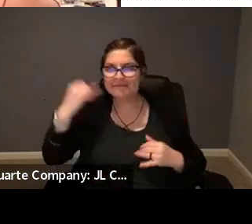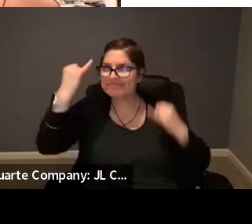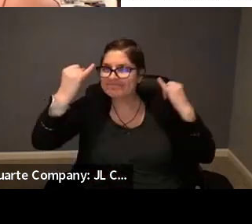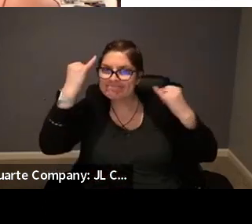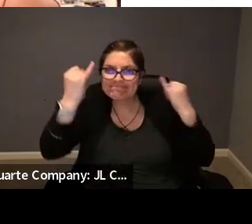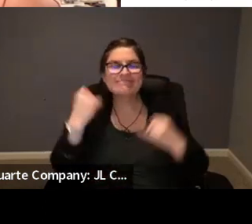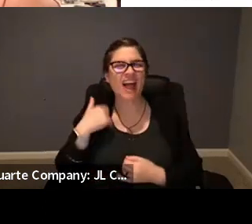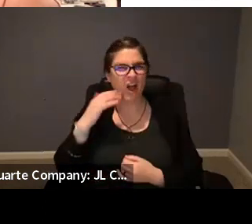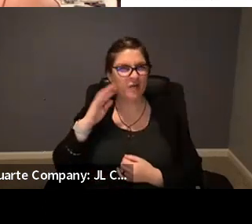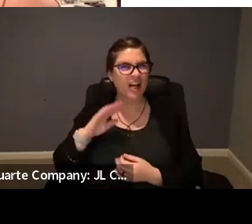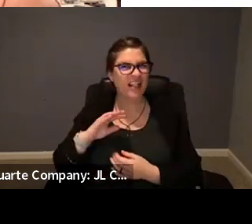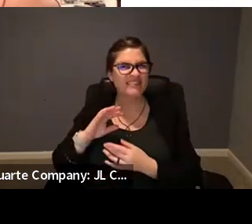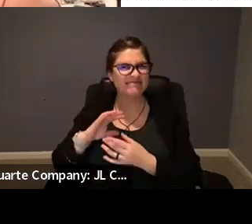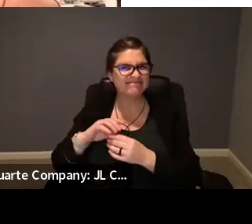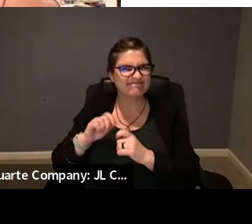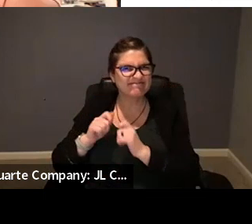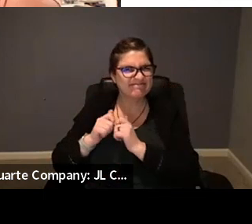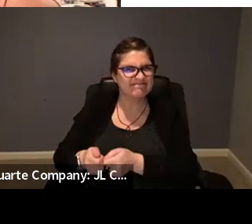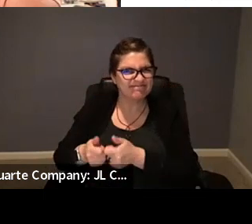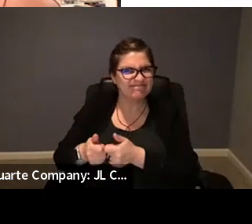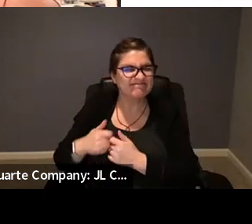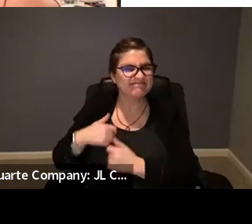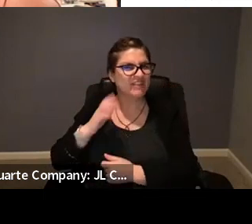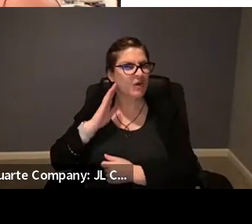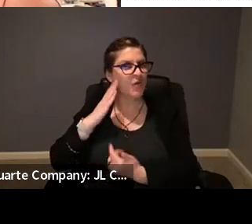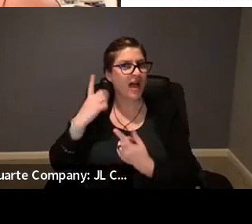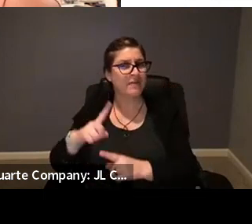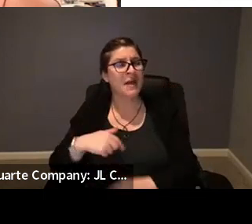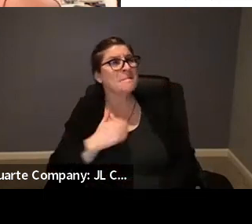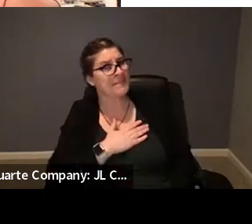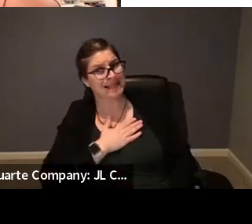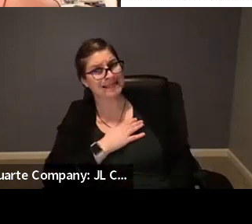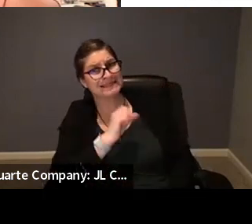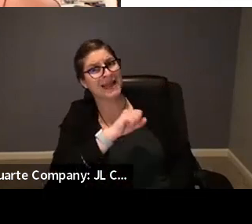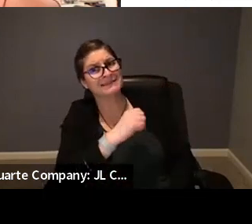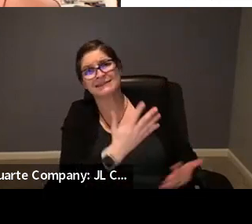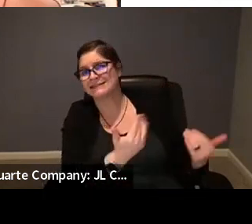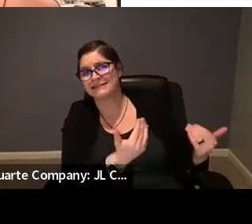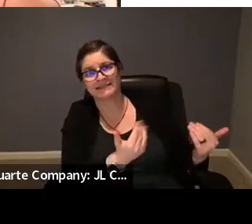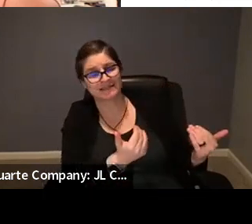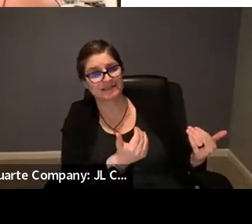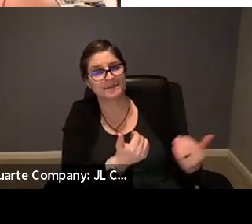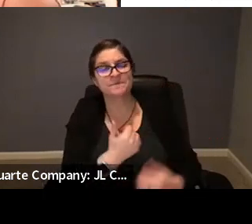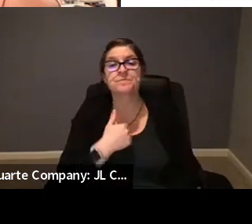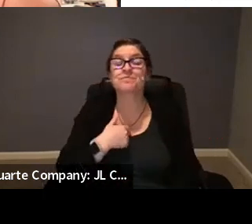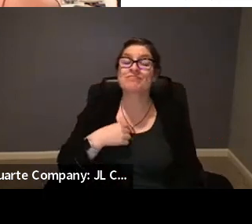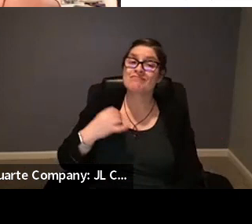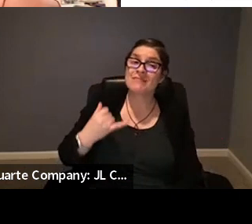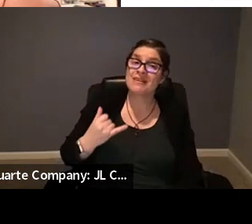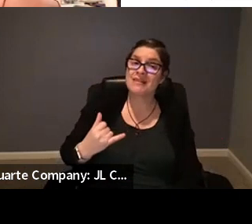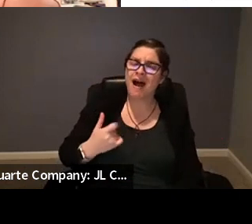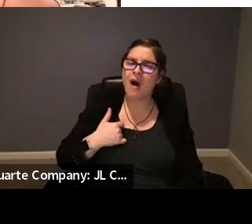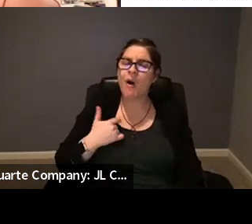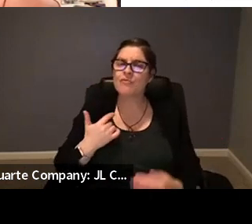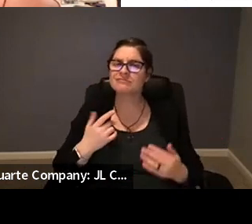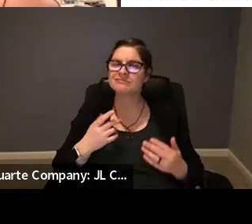will be messaging you. Like, this will be happening. Please do. Please do. I want to turn to talk